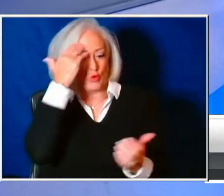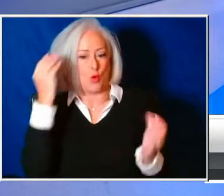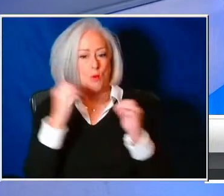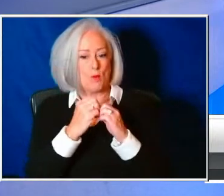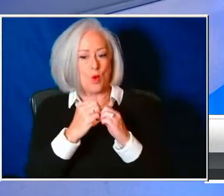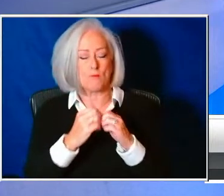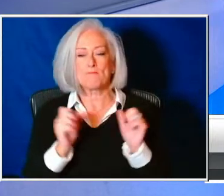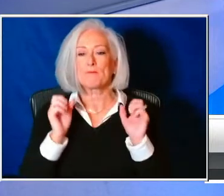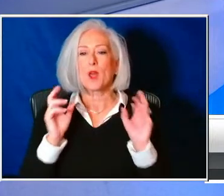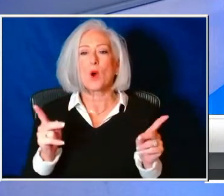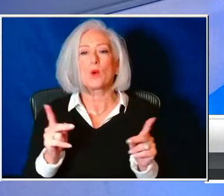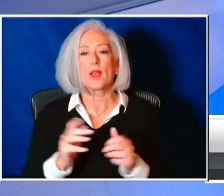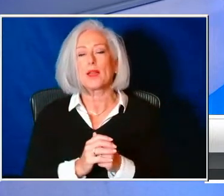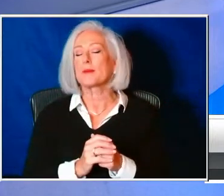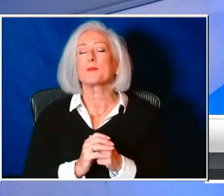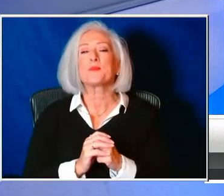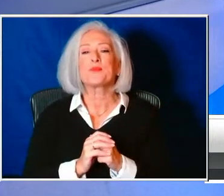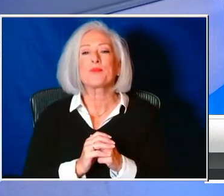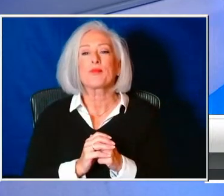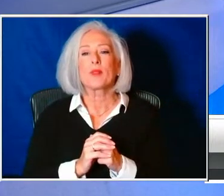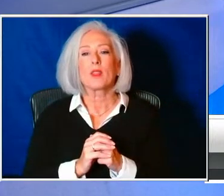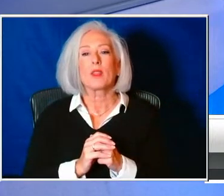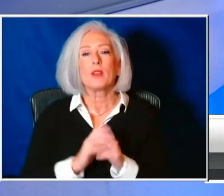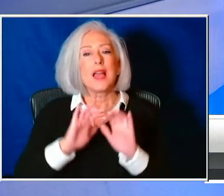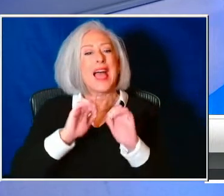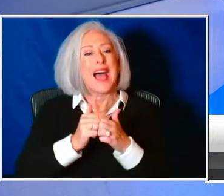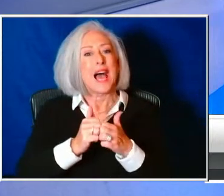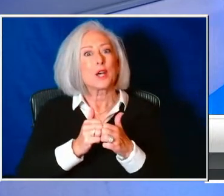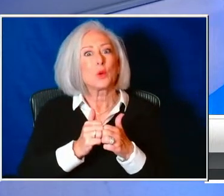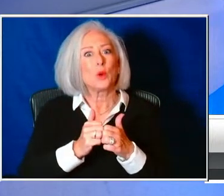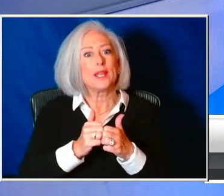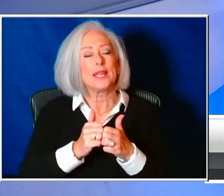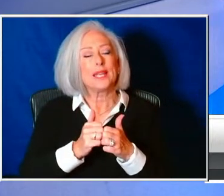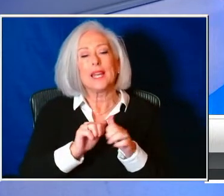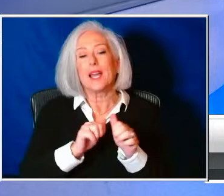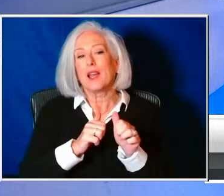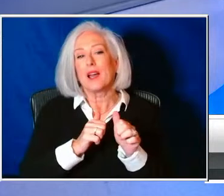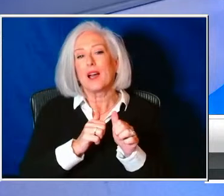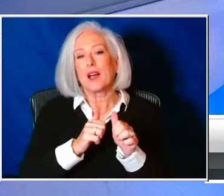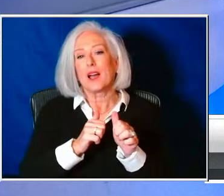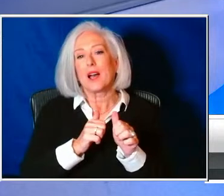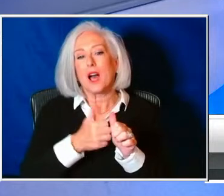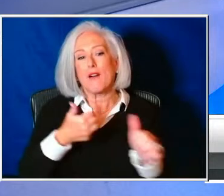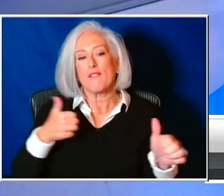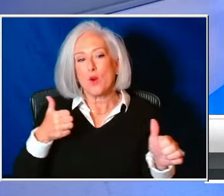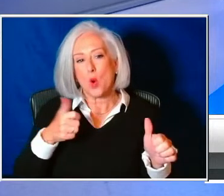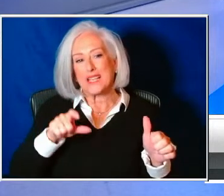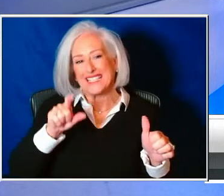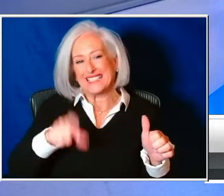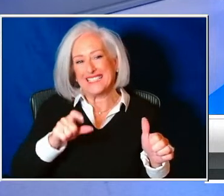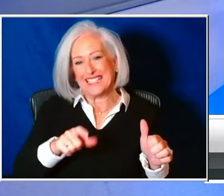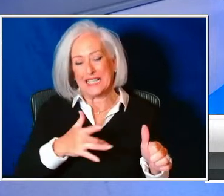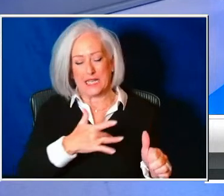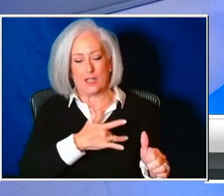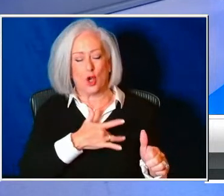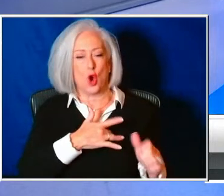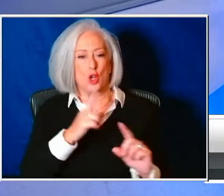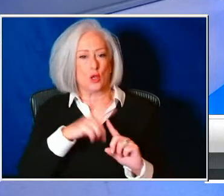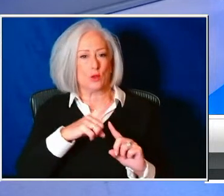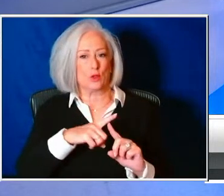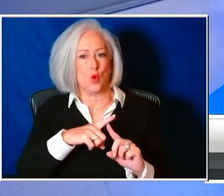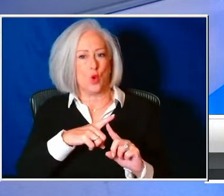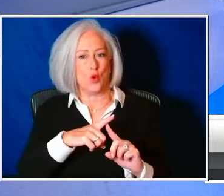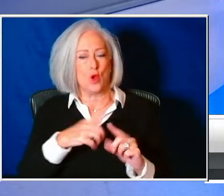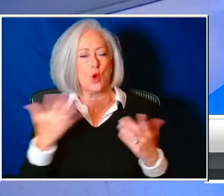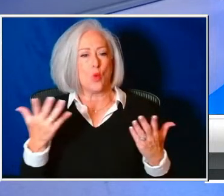about that, and how do we keep from maybe really needing a cardio score? Let's talk about those preventative measures.